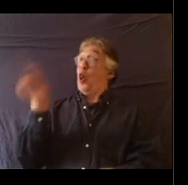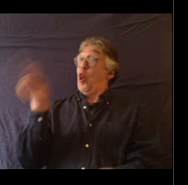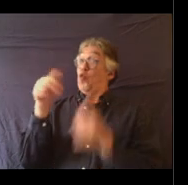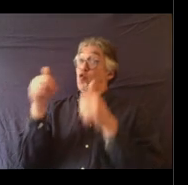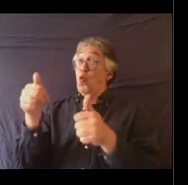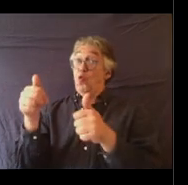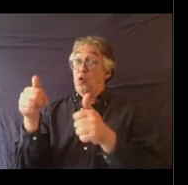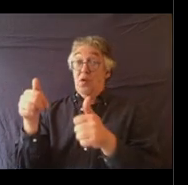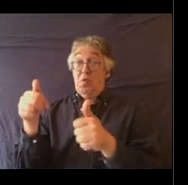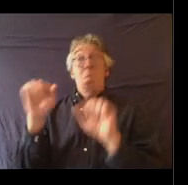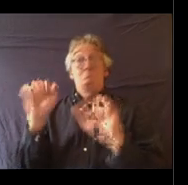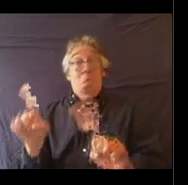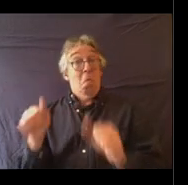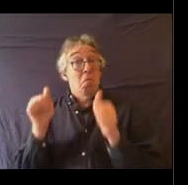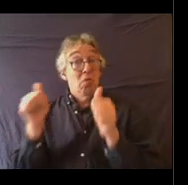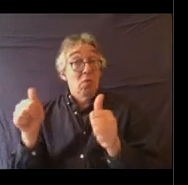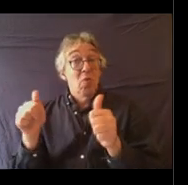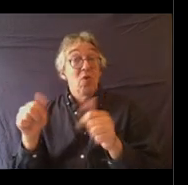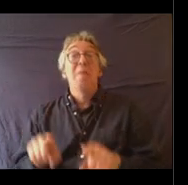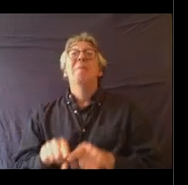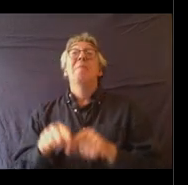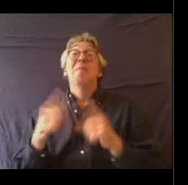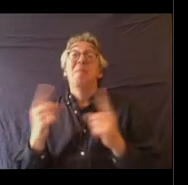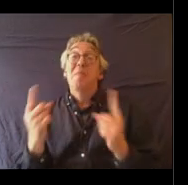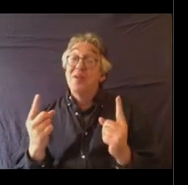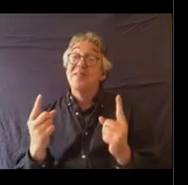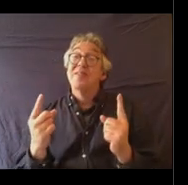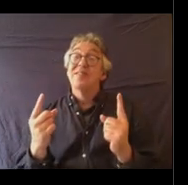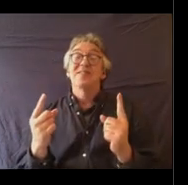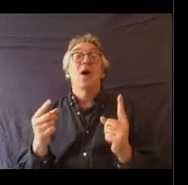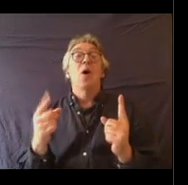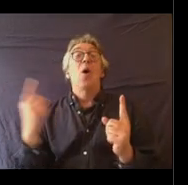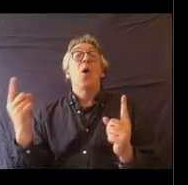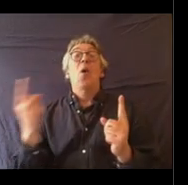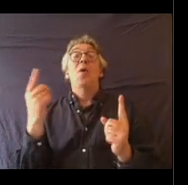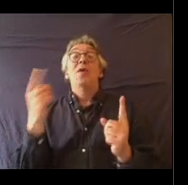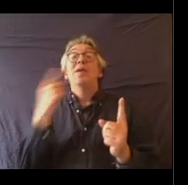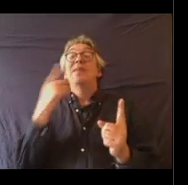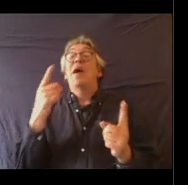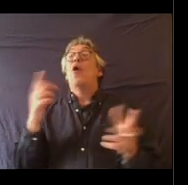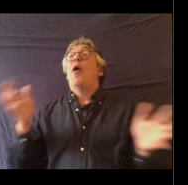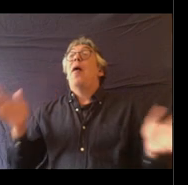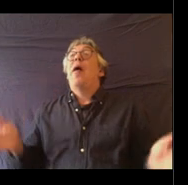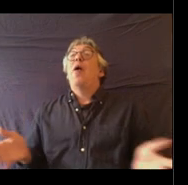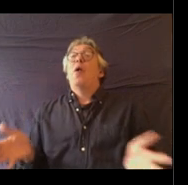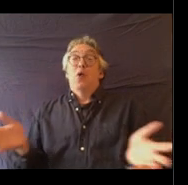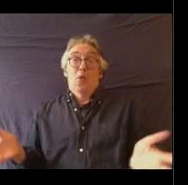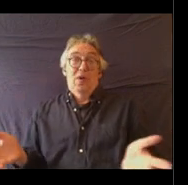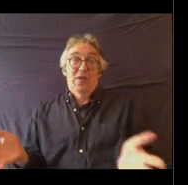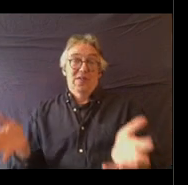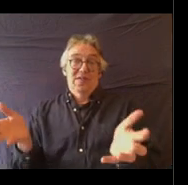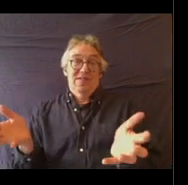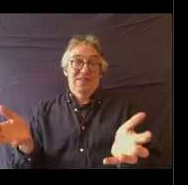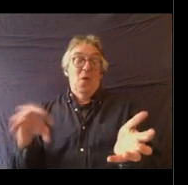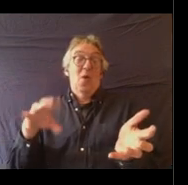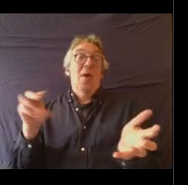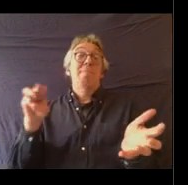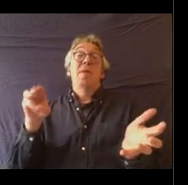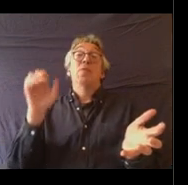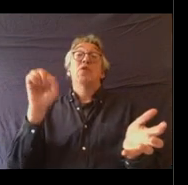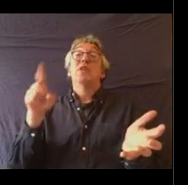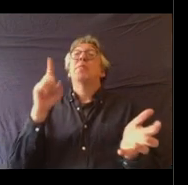but it's just an encouragement, it's a recommendation. It reads, member states